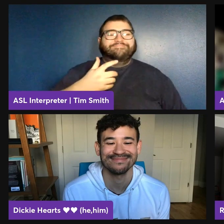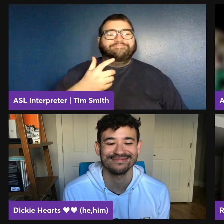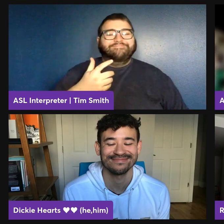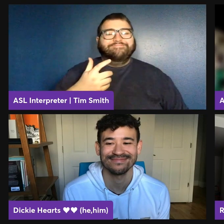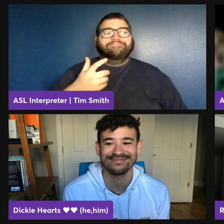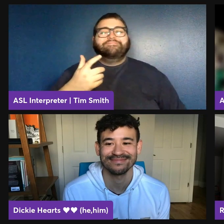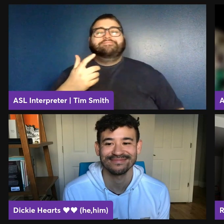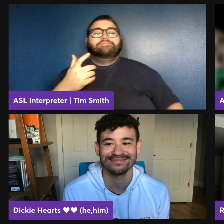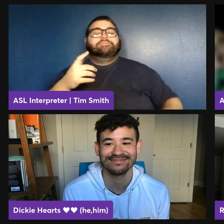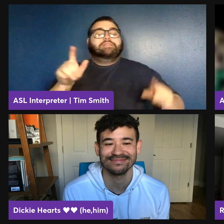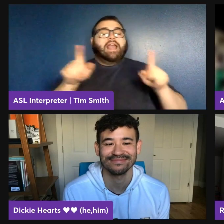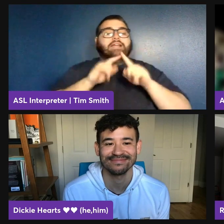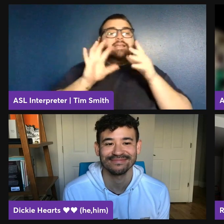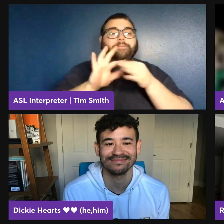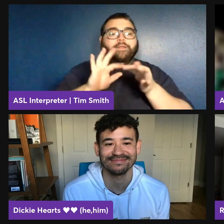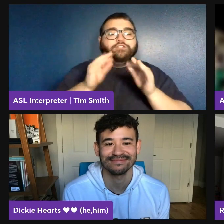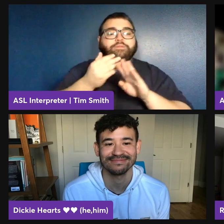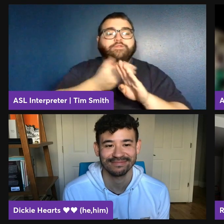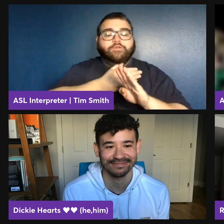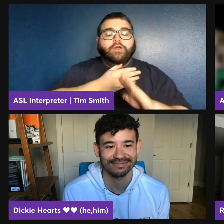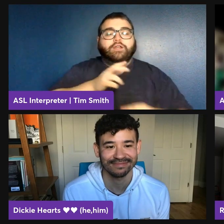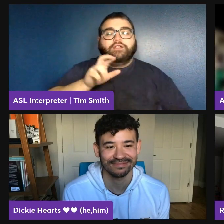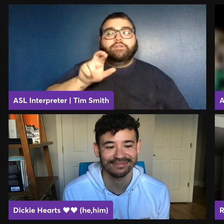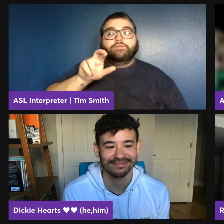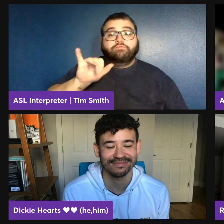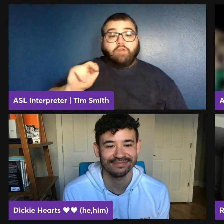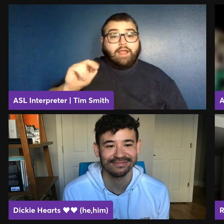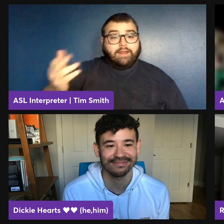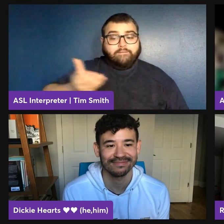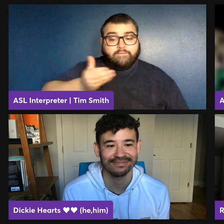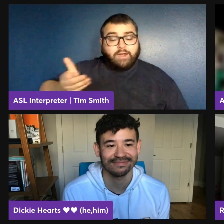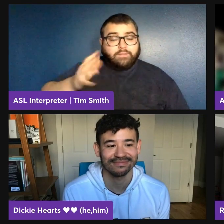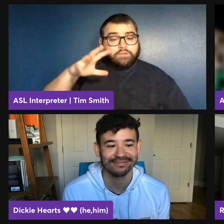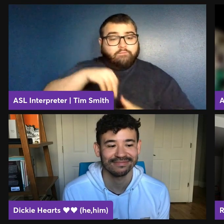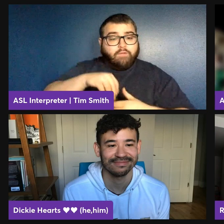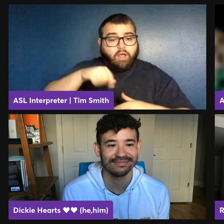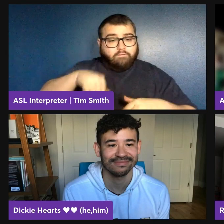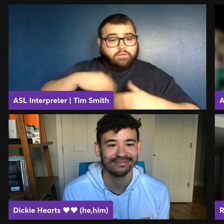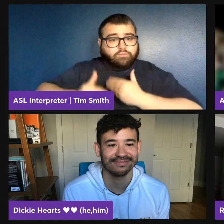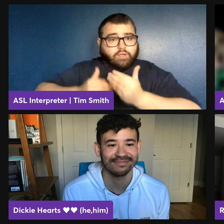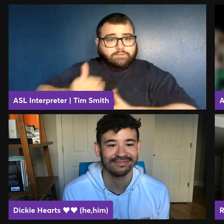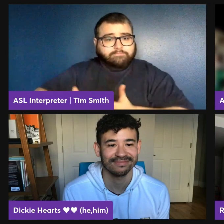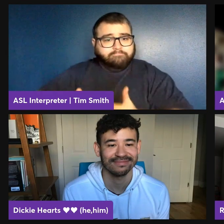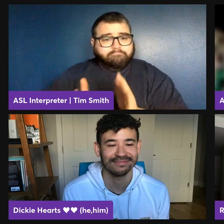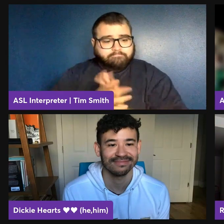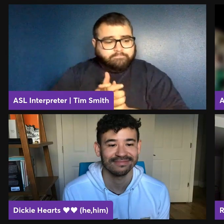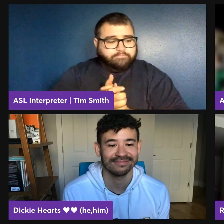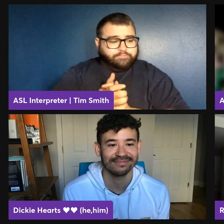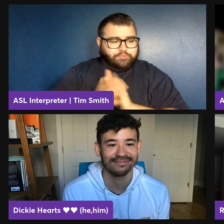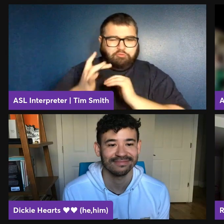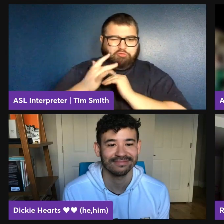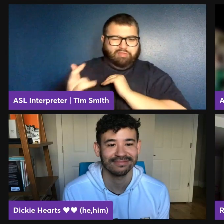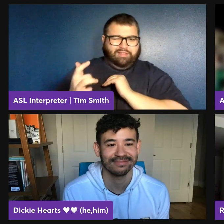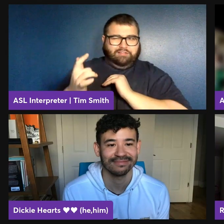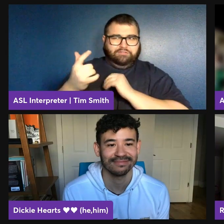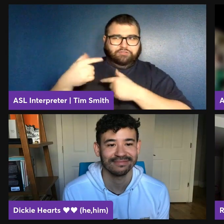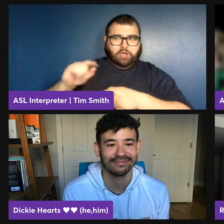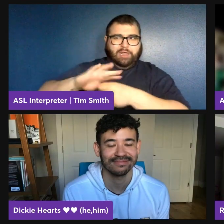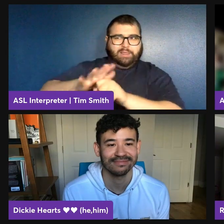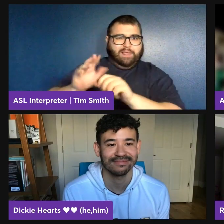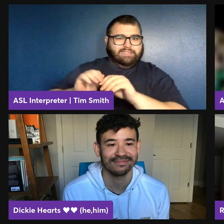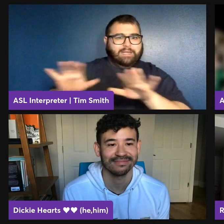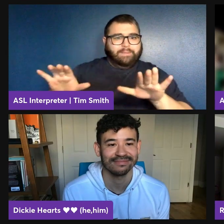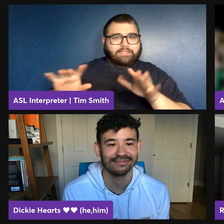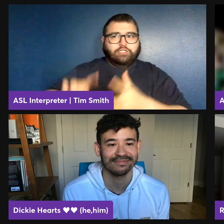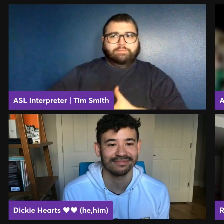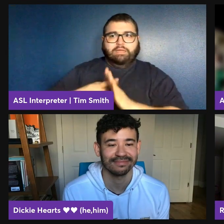As I mentioned before, Ryan invited me to be a part of this process early on in the pandemic. So this all